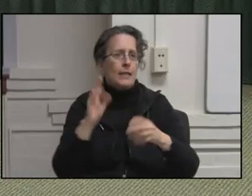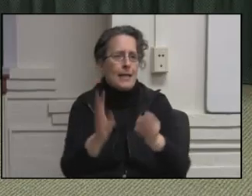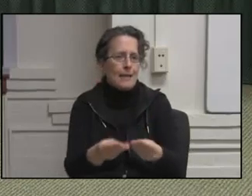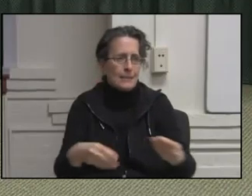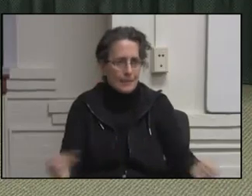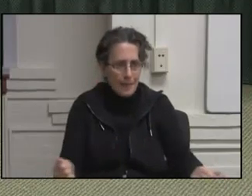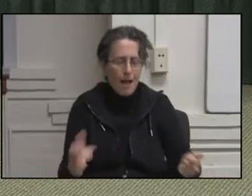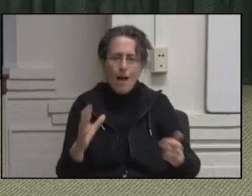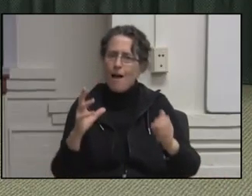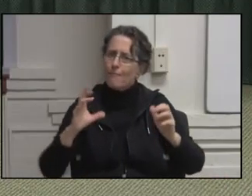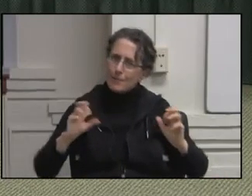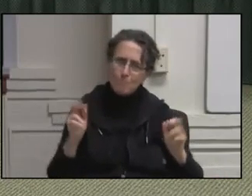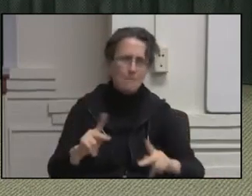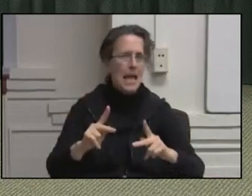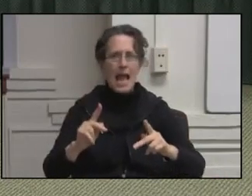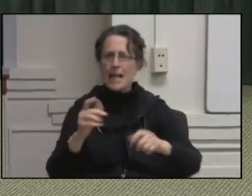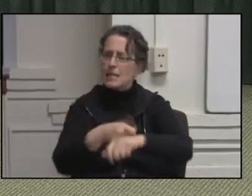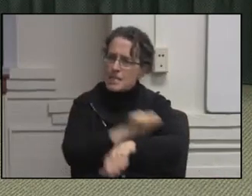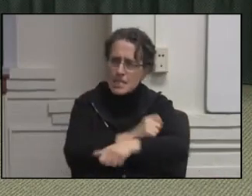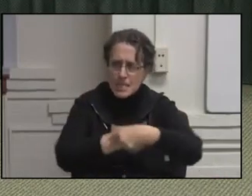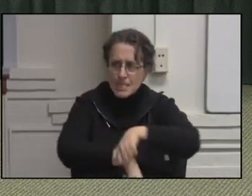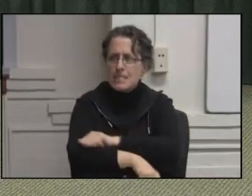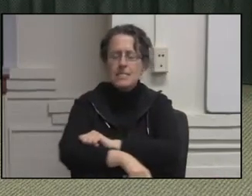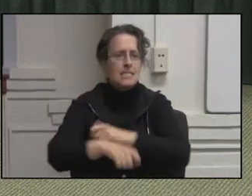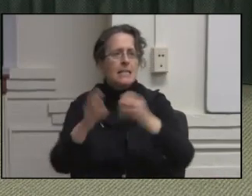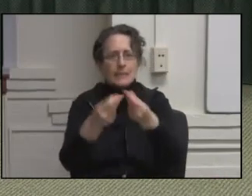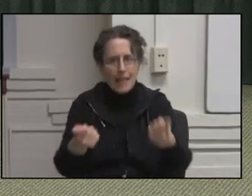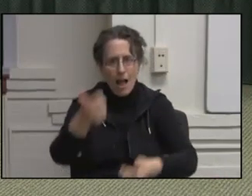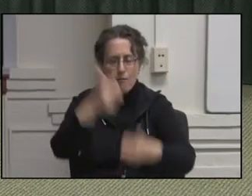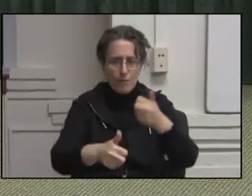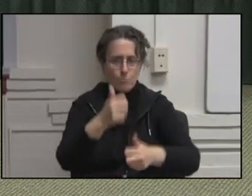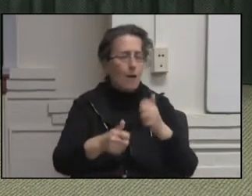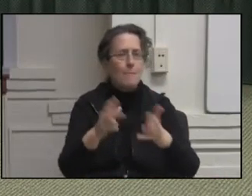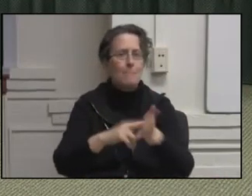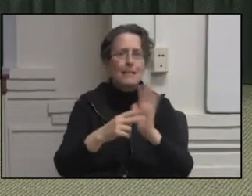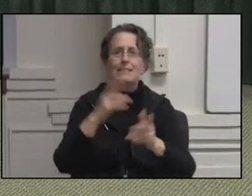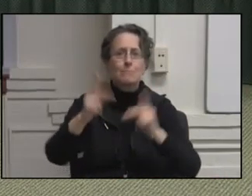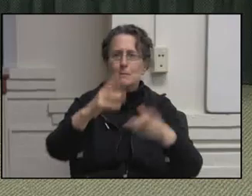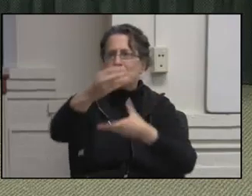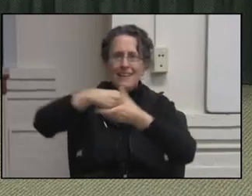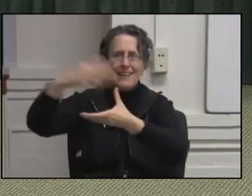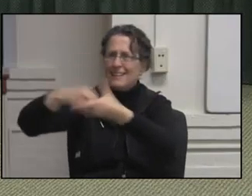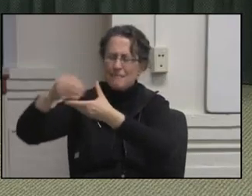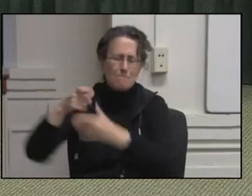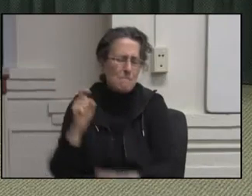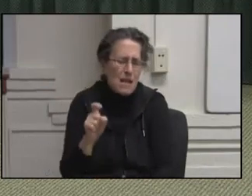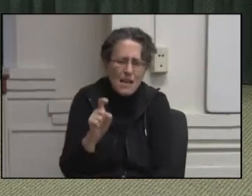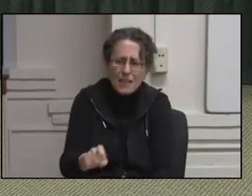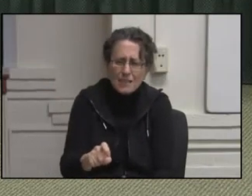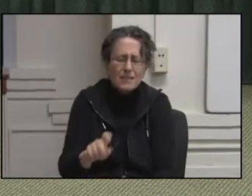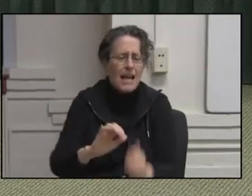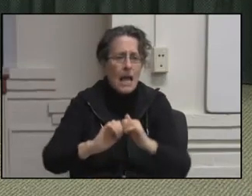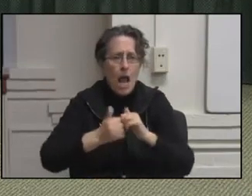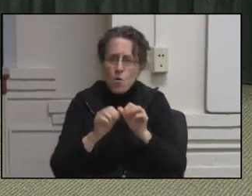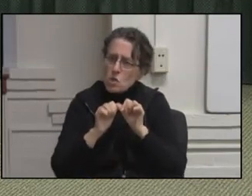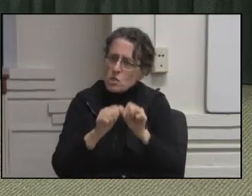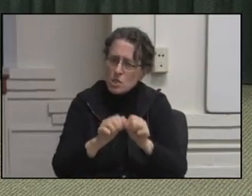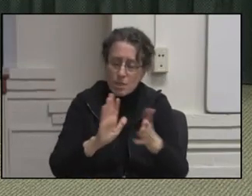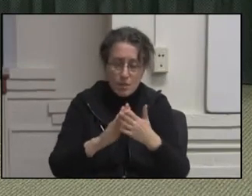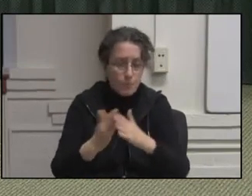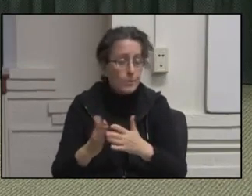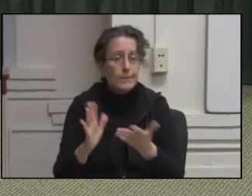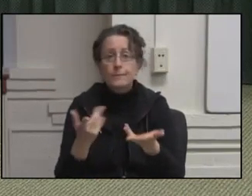inviting different constituents to come and talk about what is it that we need to have to sustain this community. And it could be something as massive